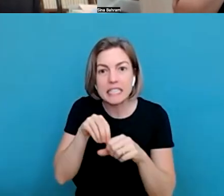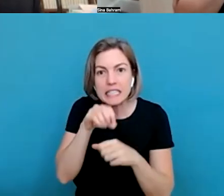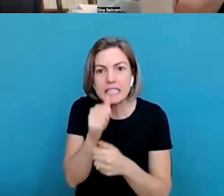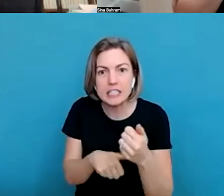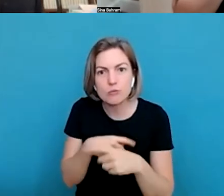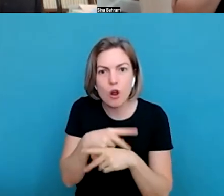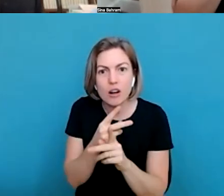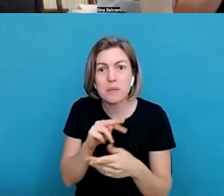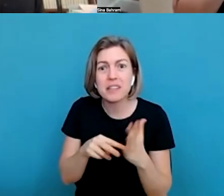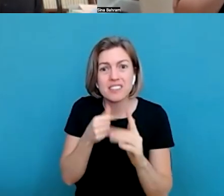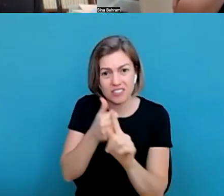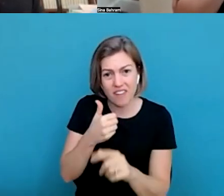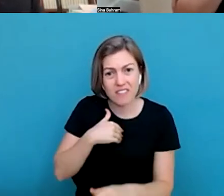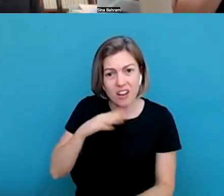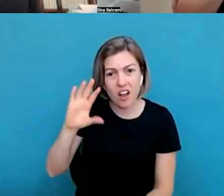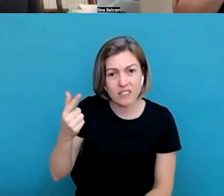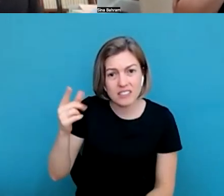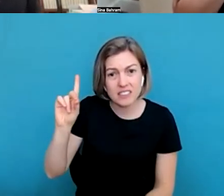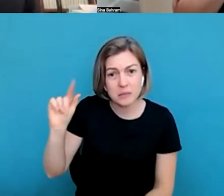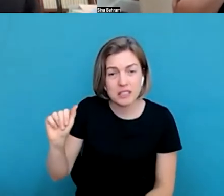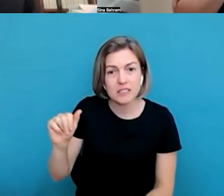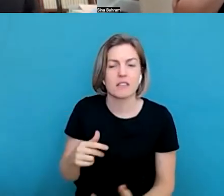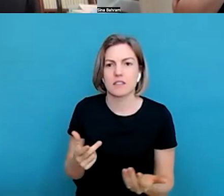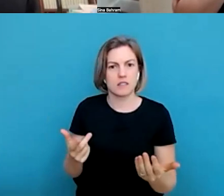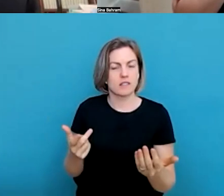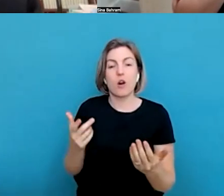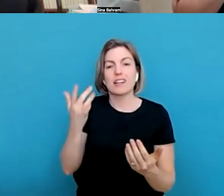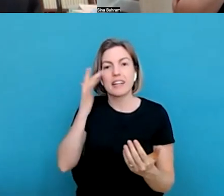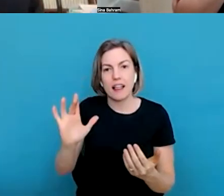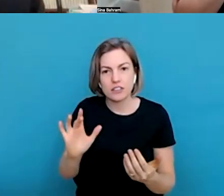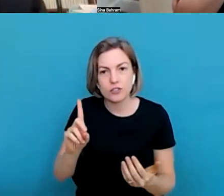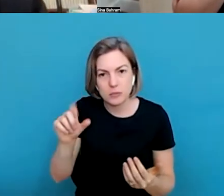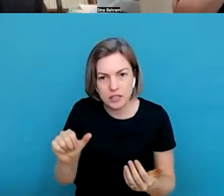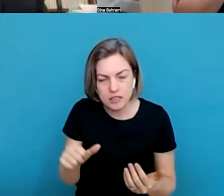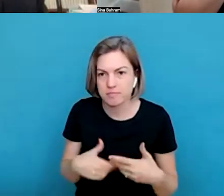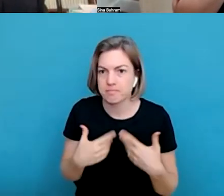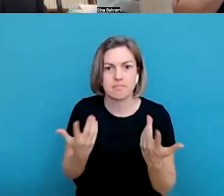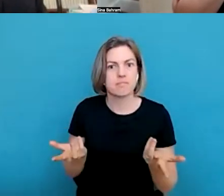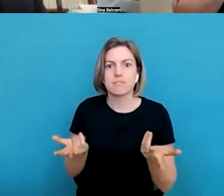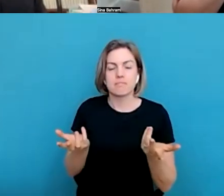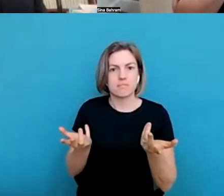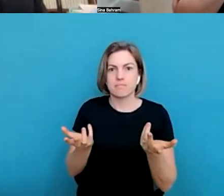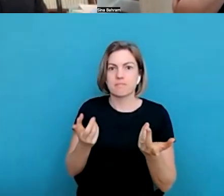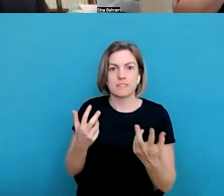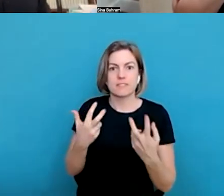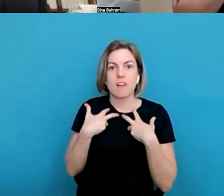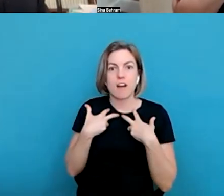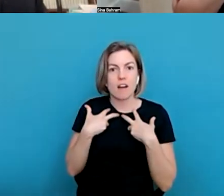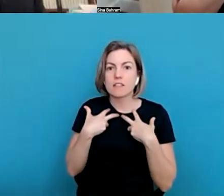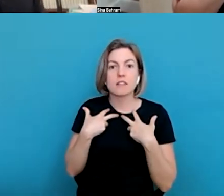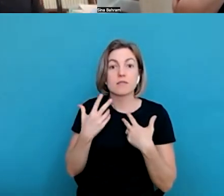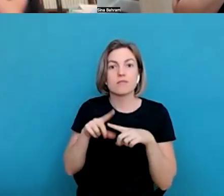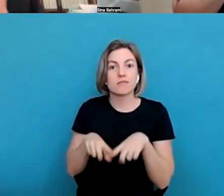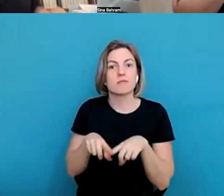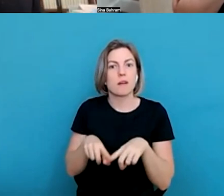if you have a cognitive disability, an intellectual disability, you have a problem, because depending upon